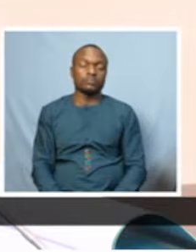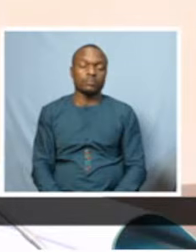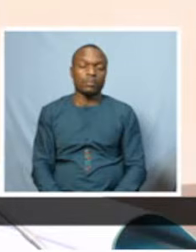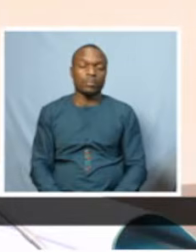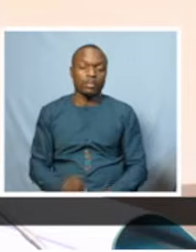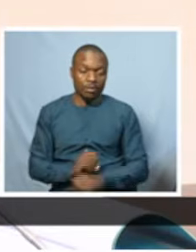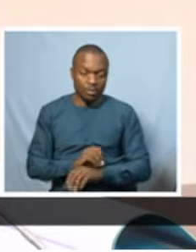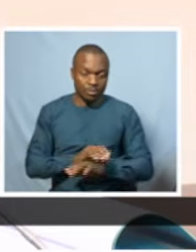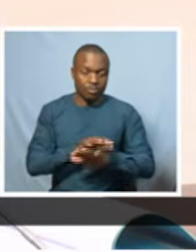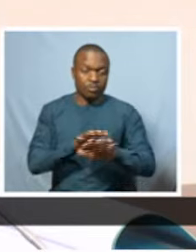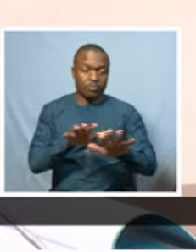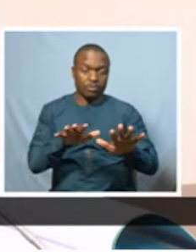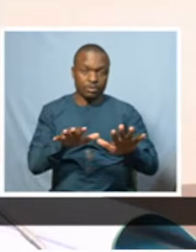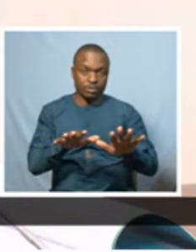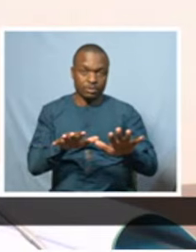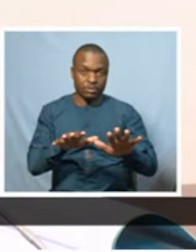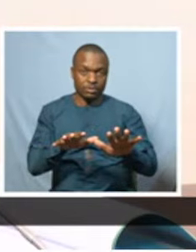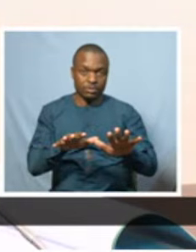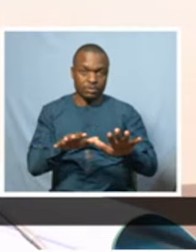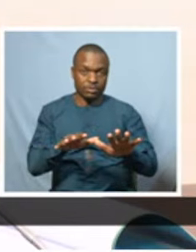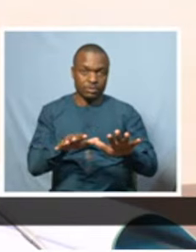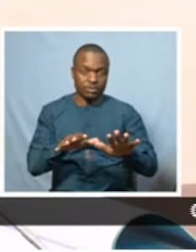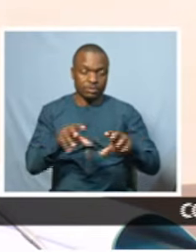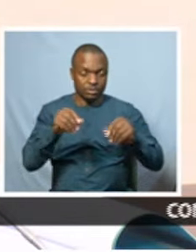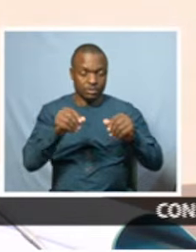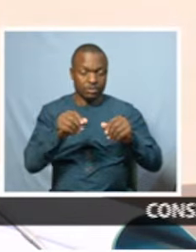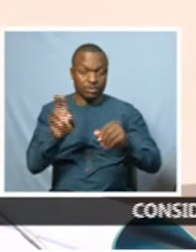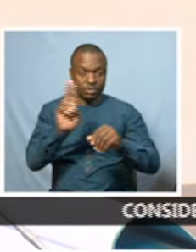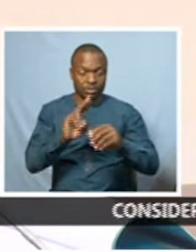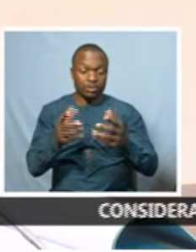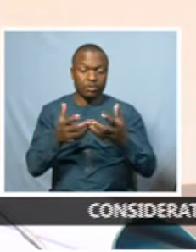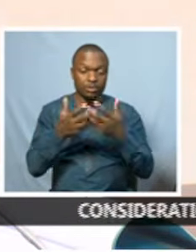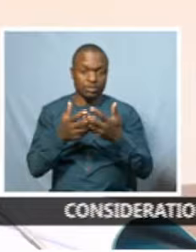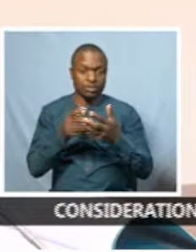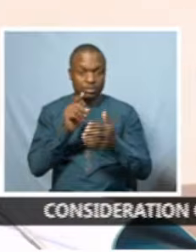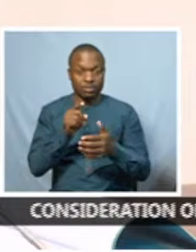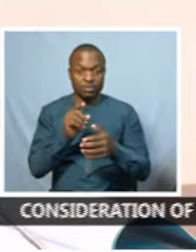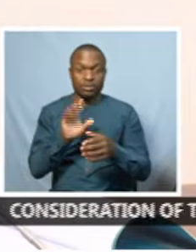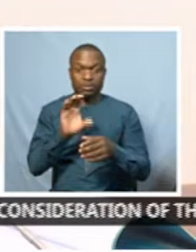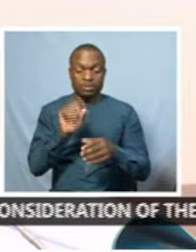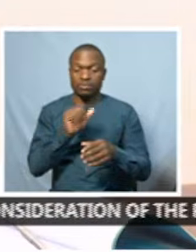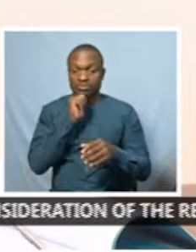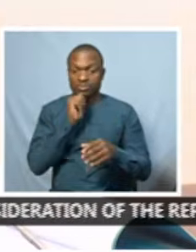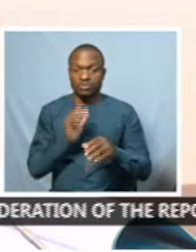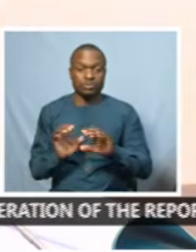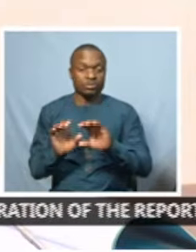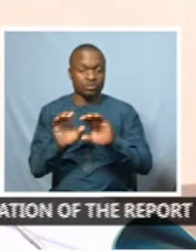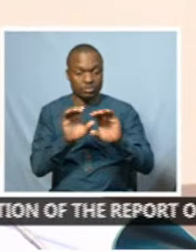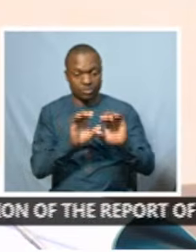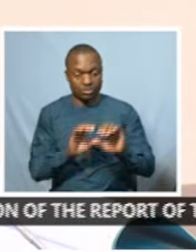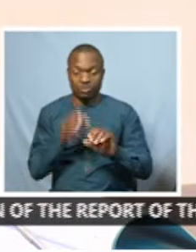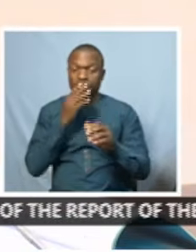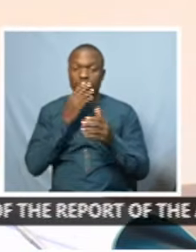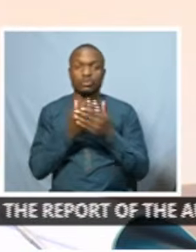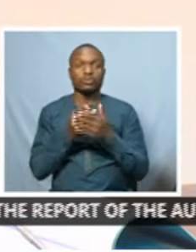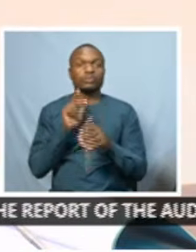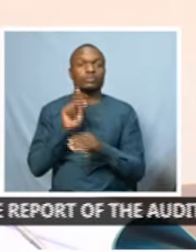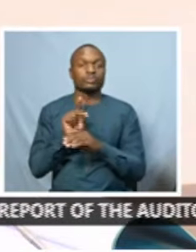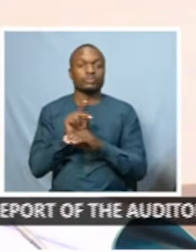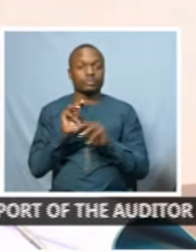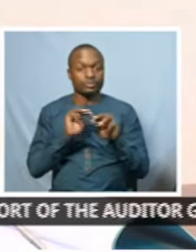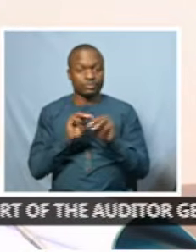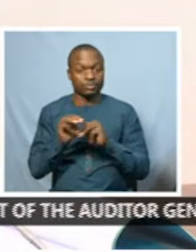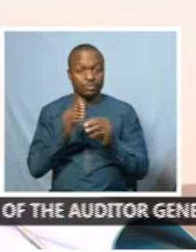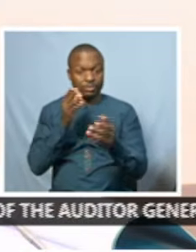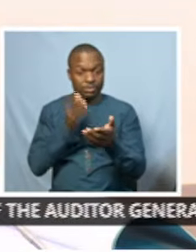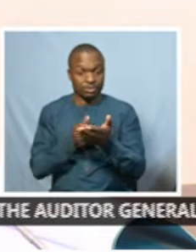spread the gravel using the equipment that we had bought. Yes, you are not doing very well in terms of project management. This